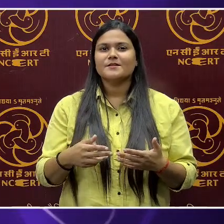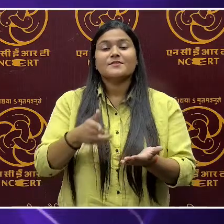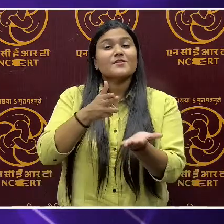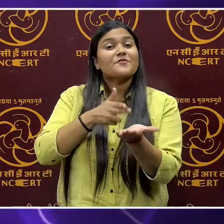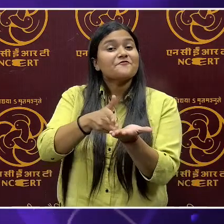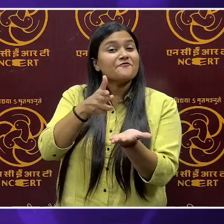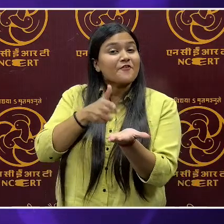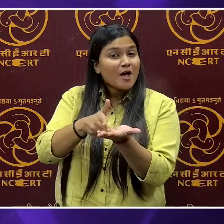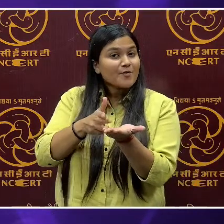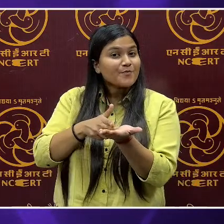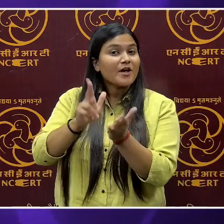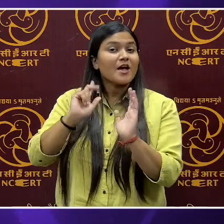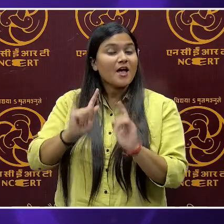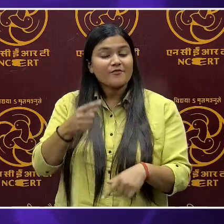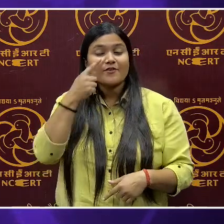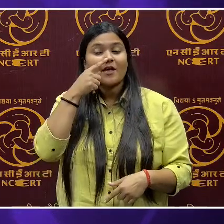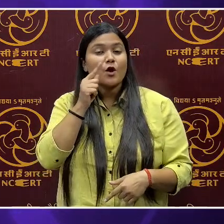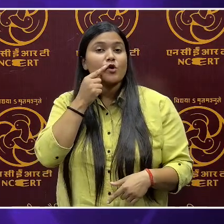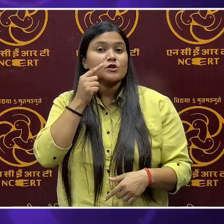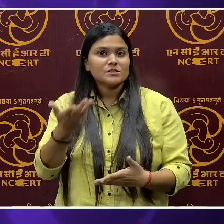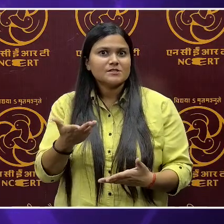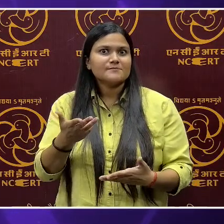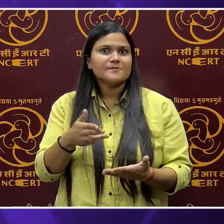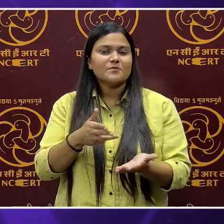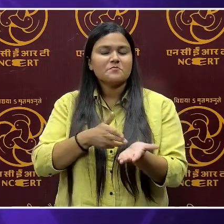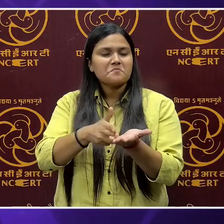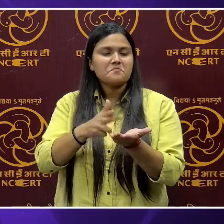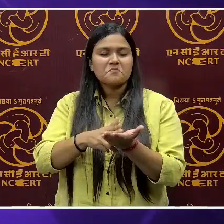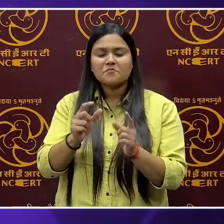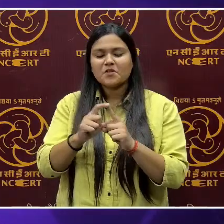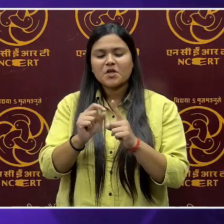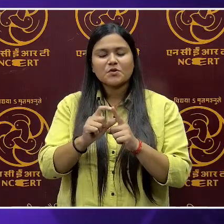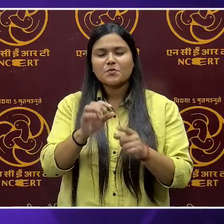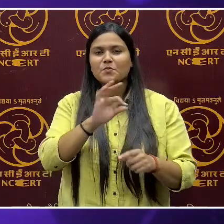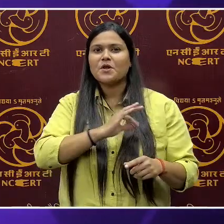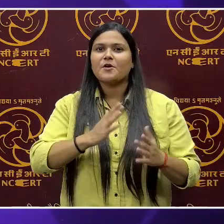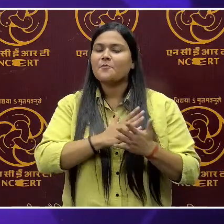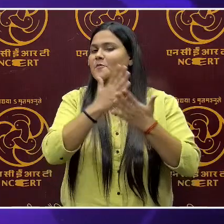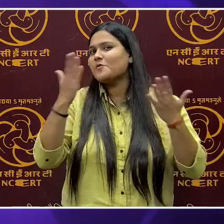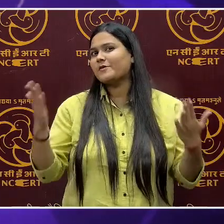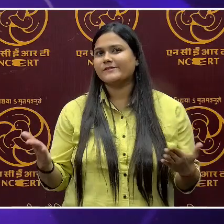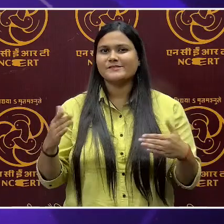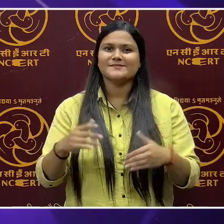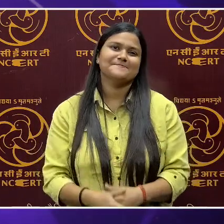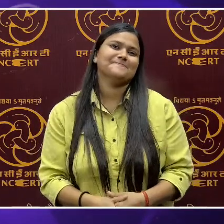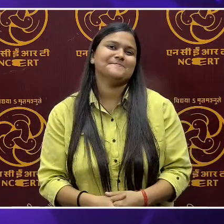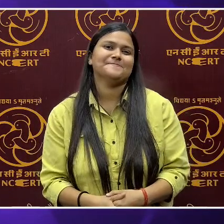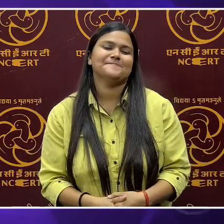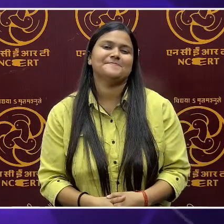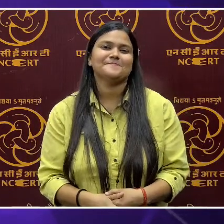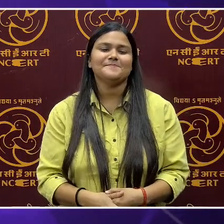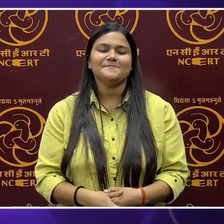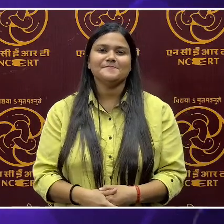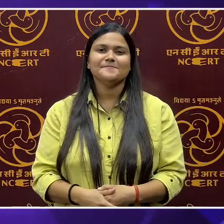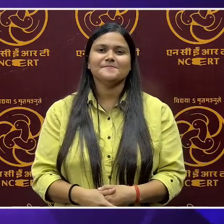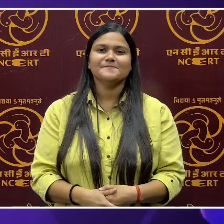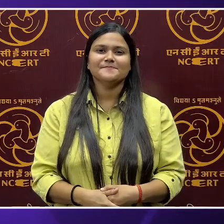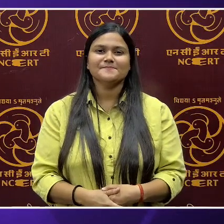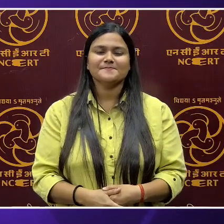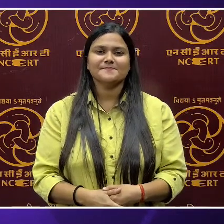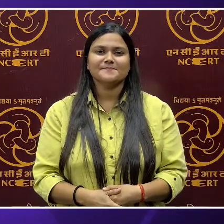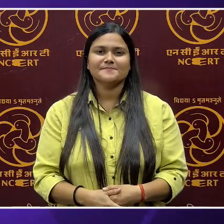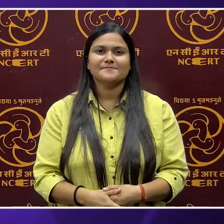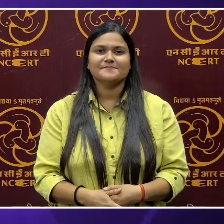and he or she is into agriculture very intensely. Yes,